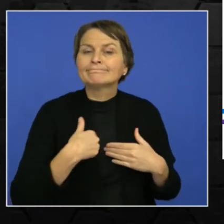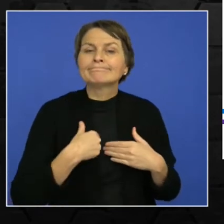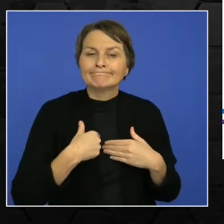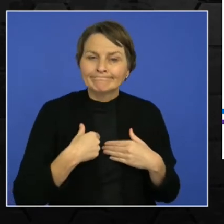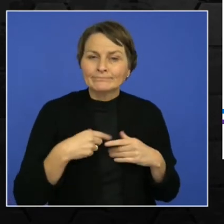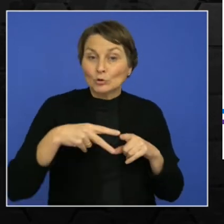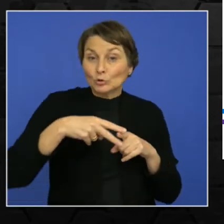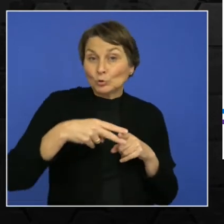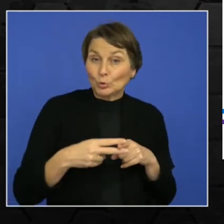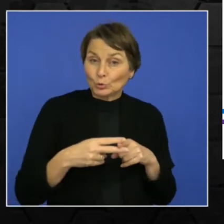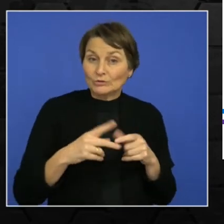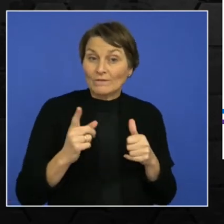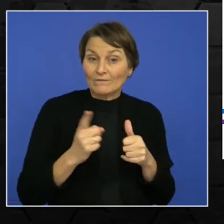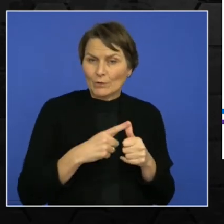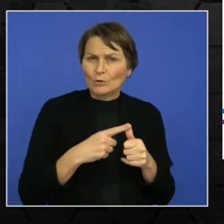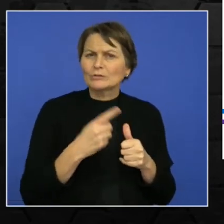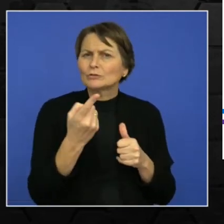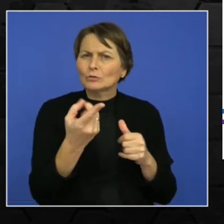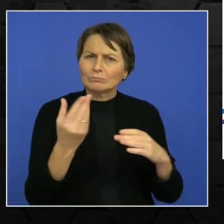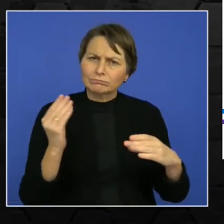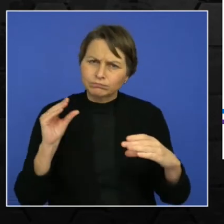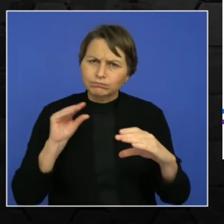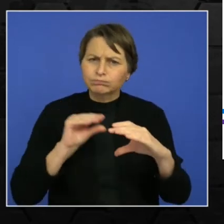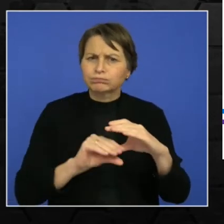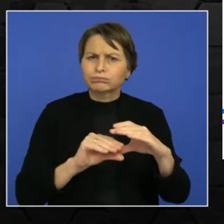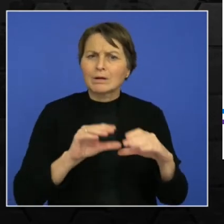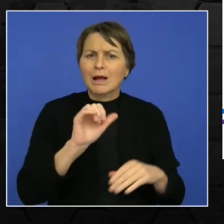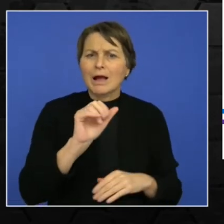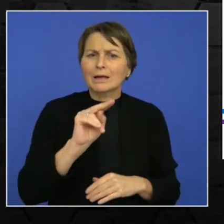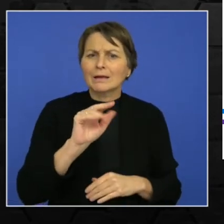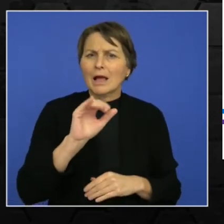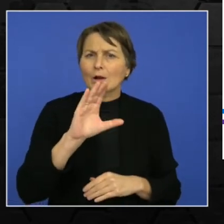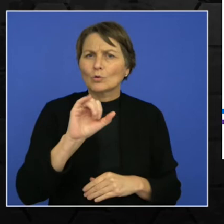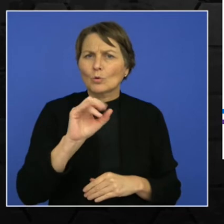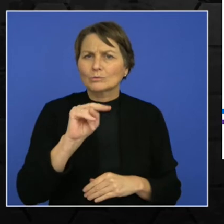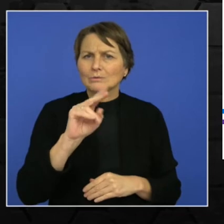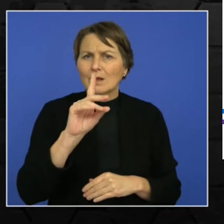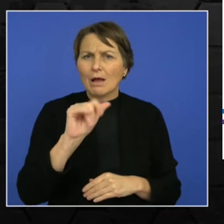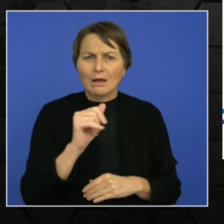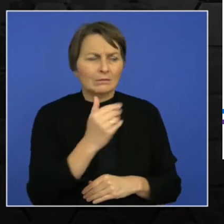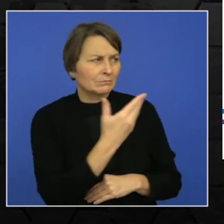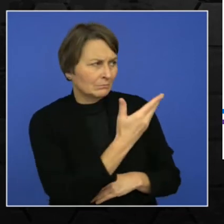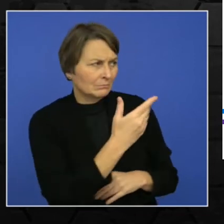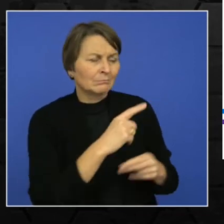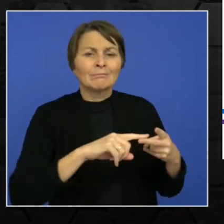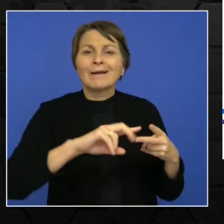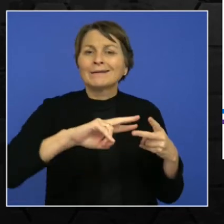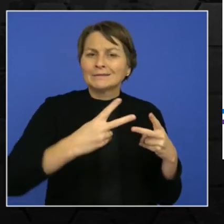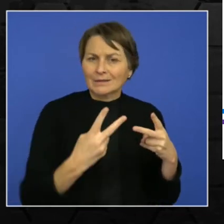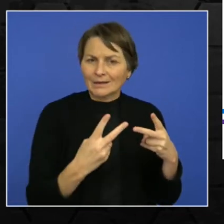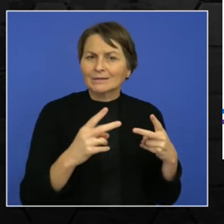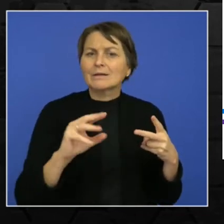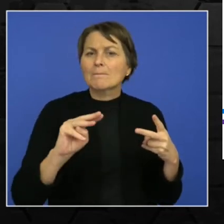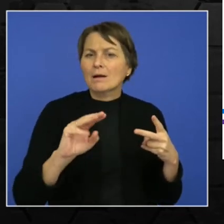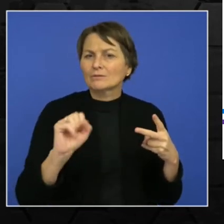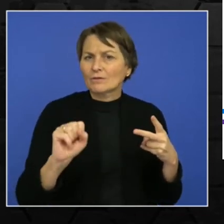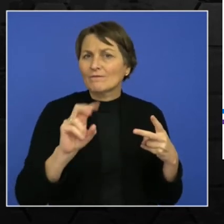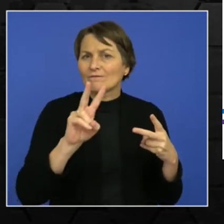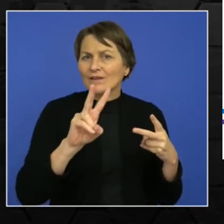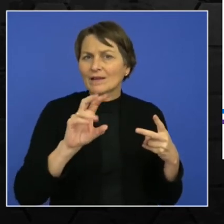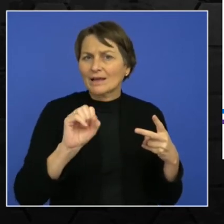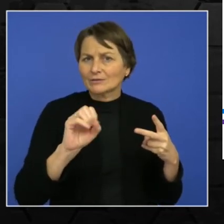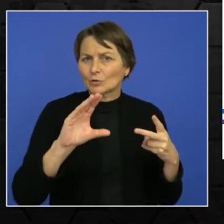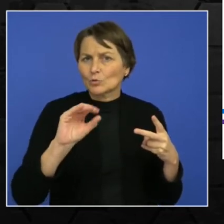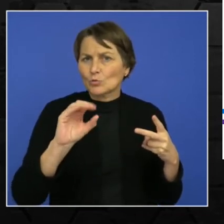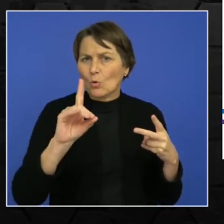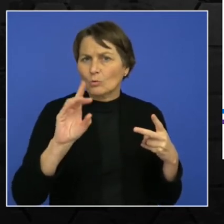need to install Microsoft VS Code. That's it. You do not need to install anything else. Uh, you can just start off with